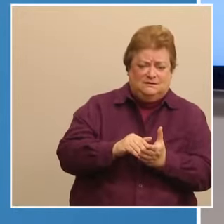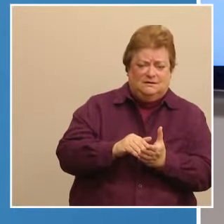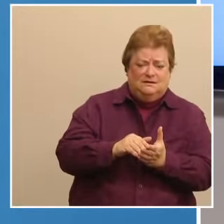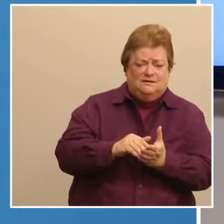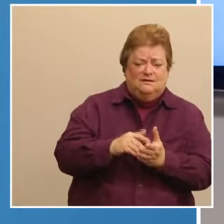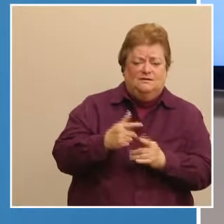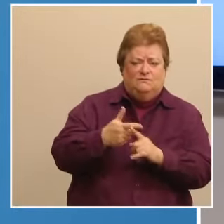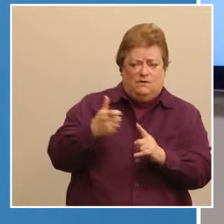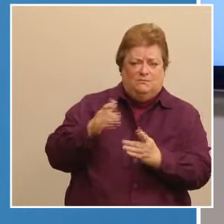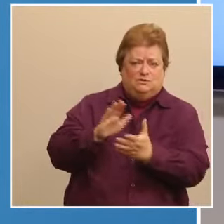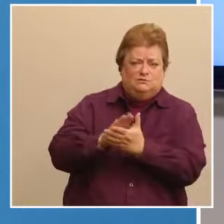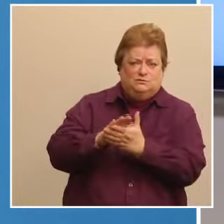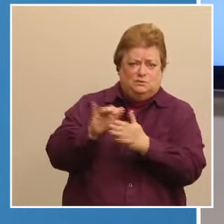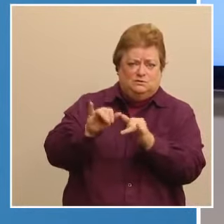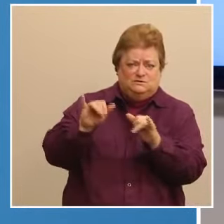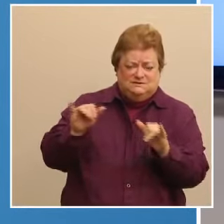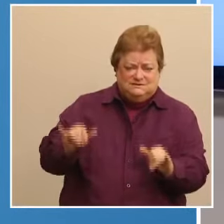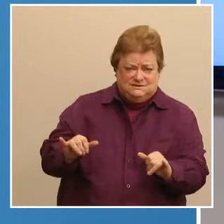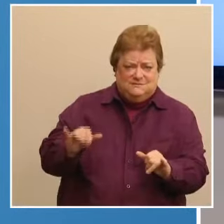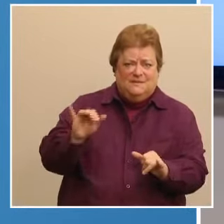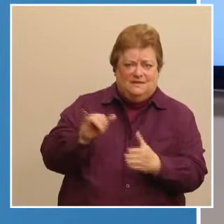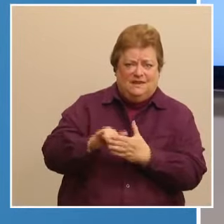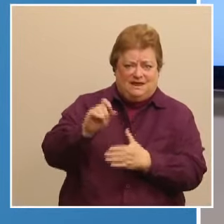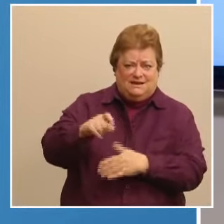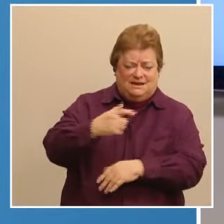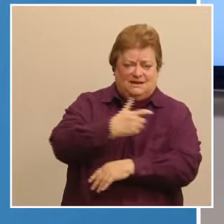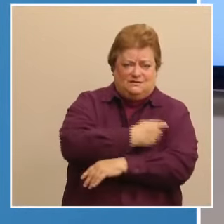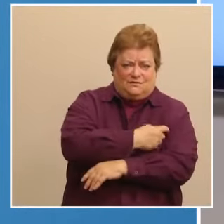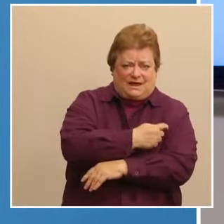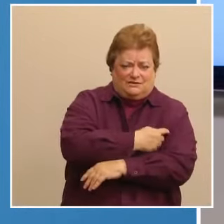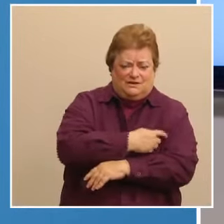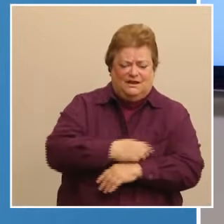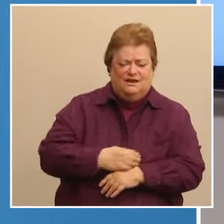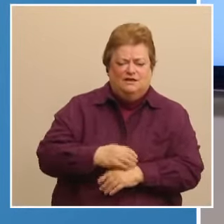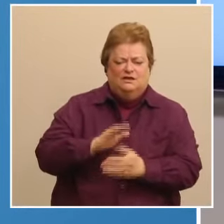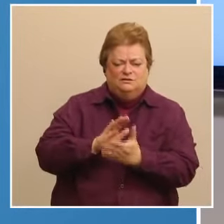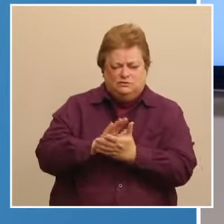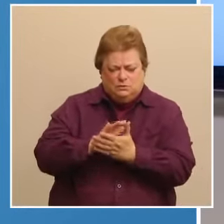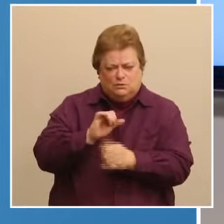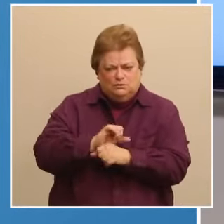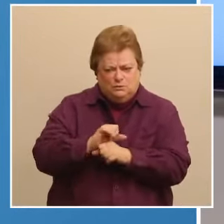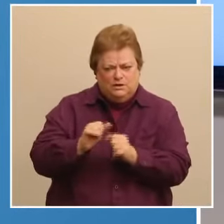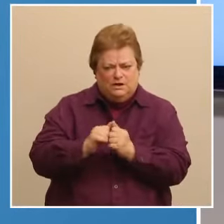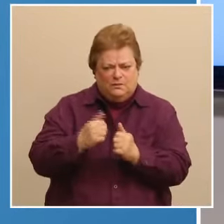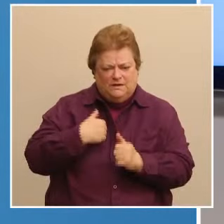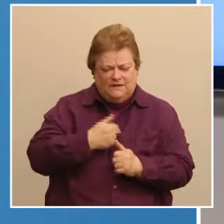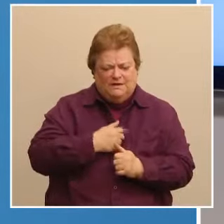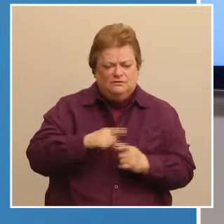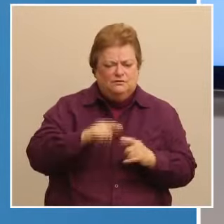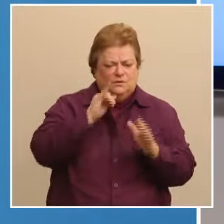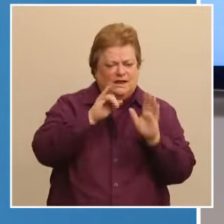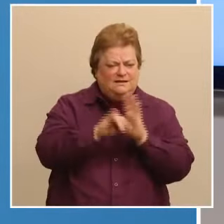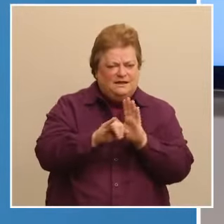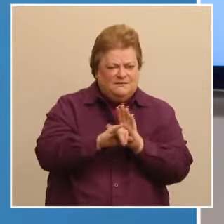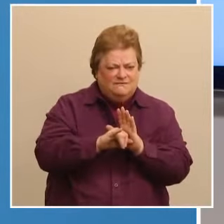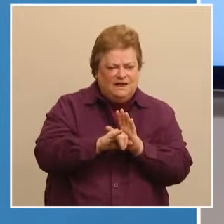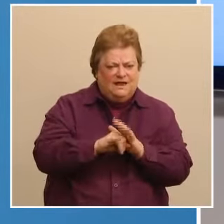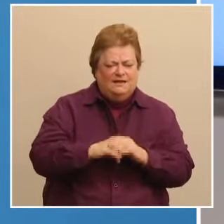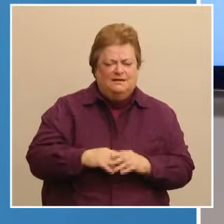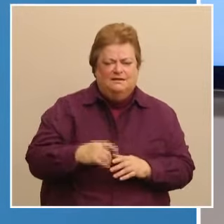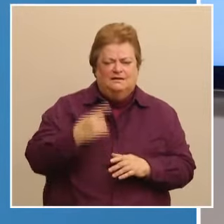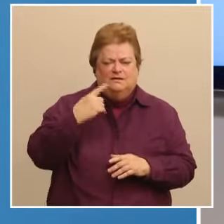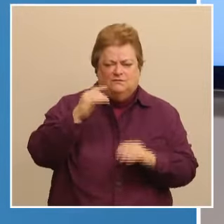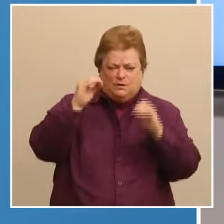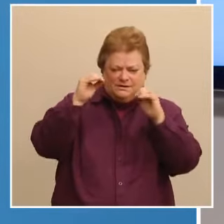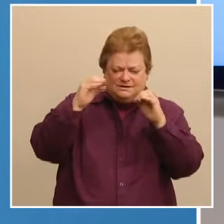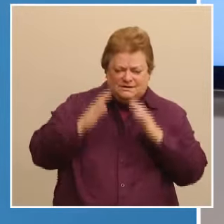individuals from the school system that we need to vaccinate. And the schools have been working closely with us on identifying, of course, our educators